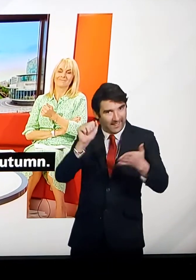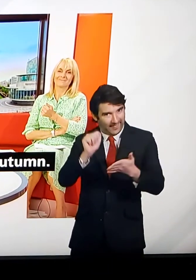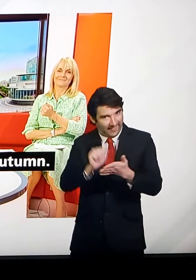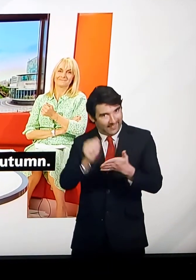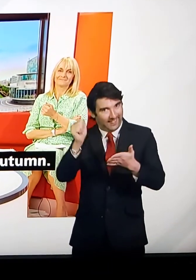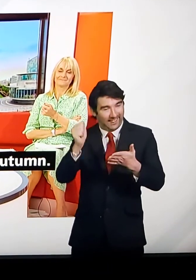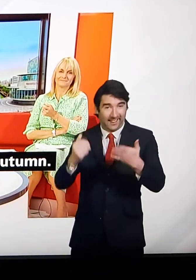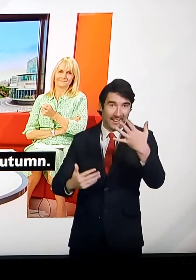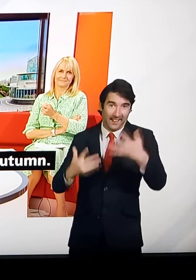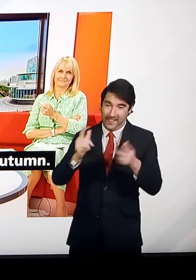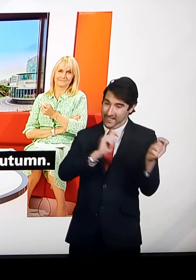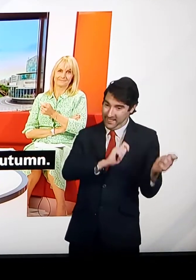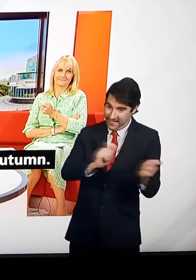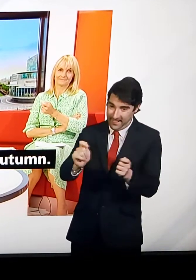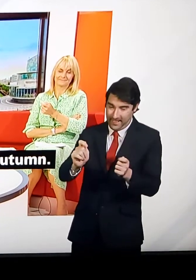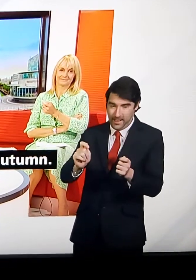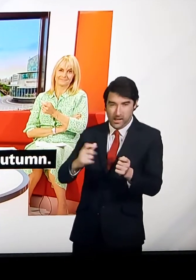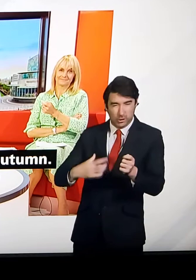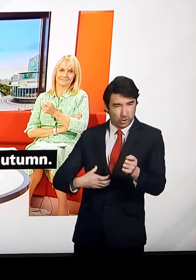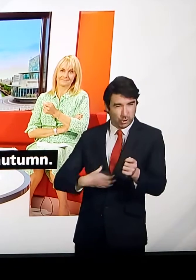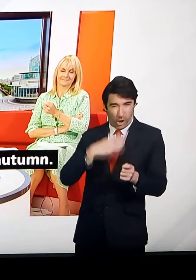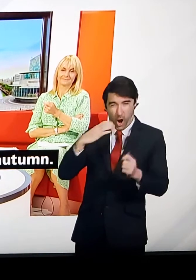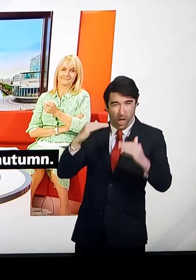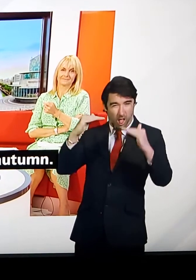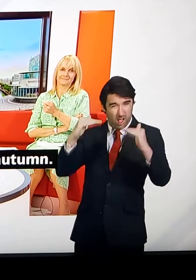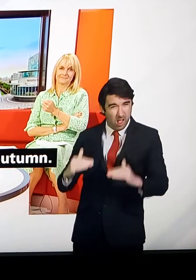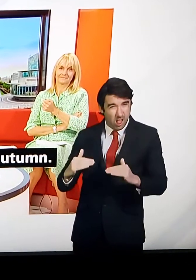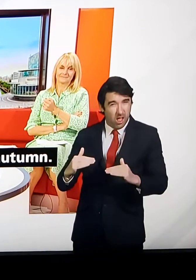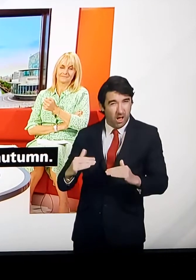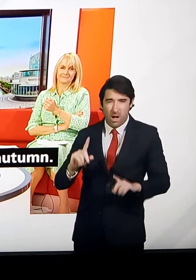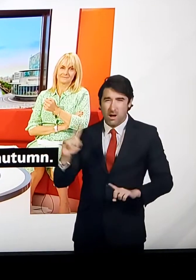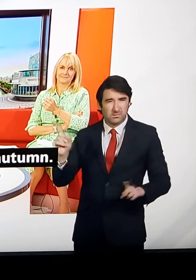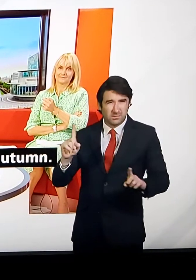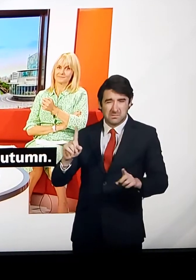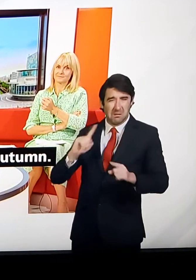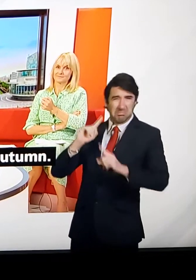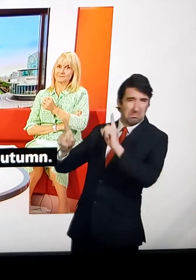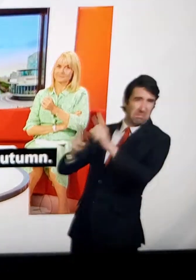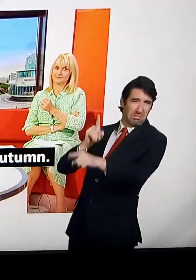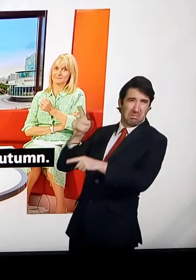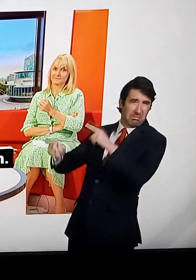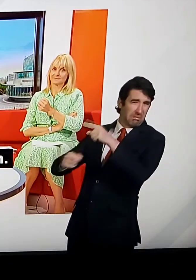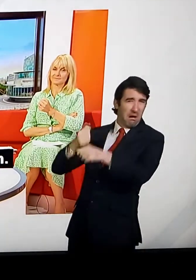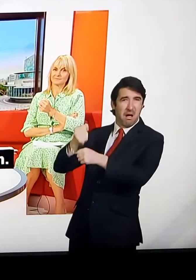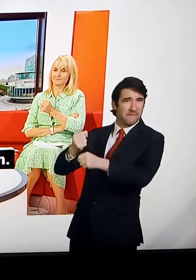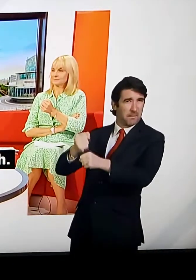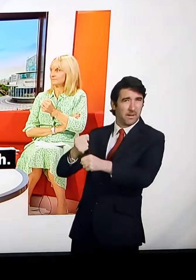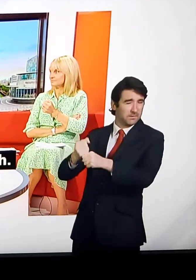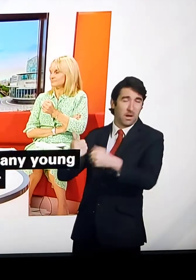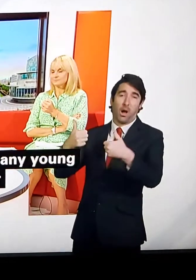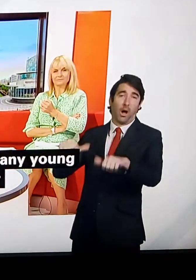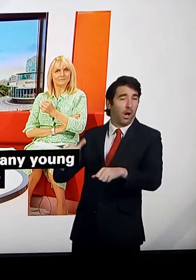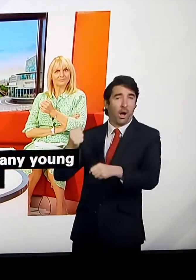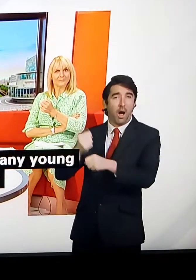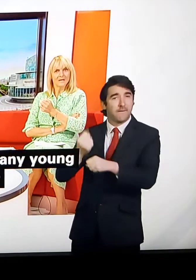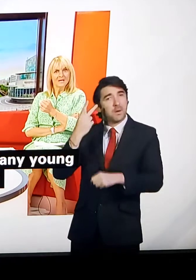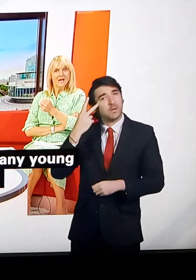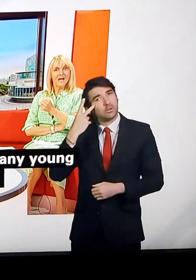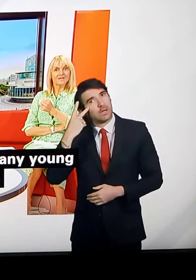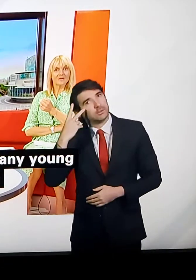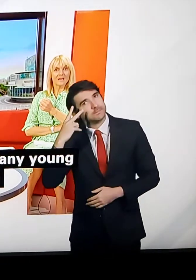people remain unclear about the next move for them after the government reversed that decision to use grades calculated by the controversial